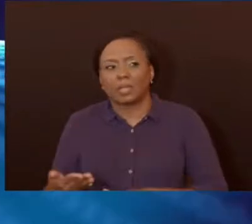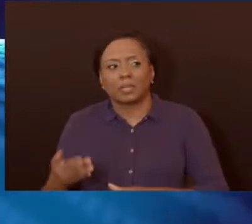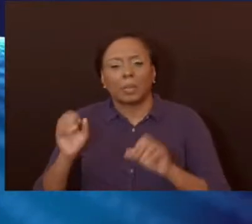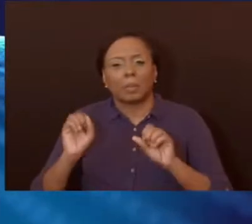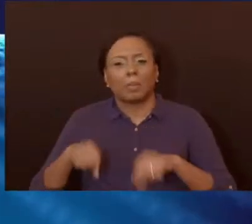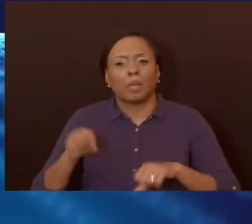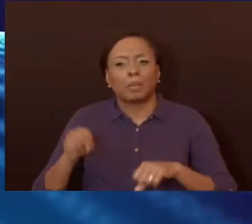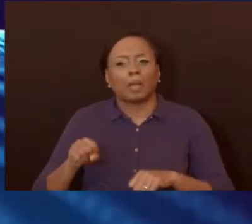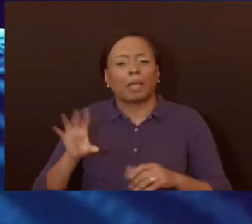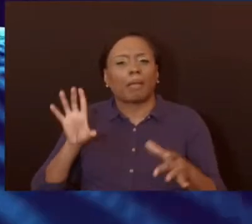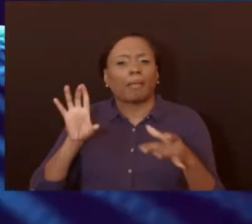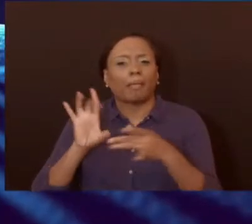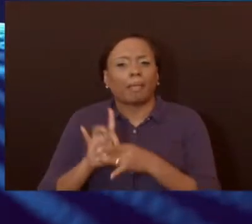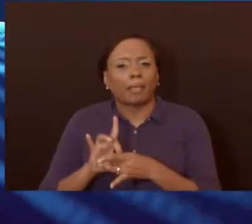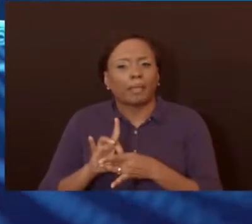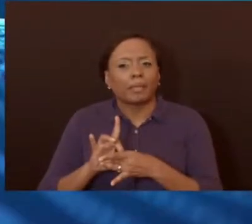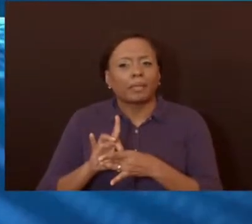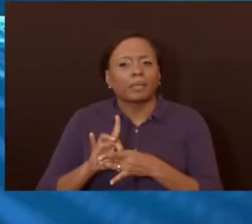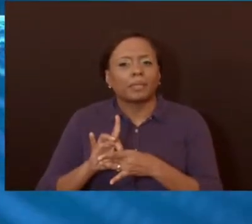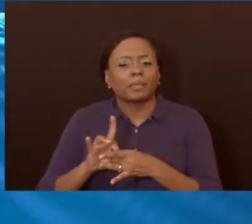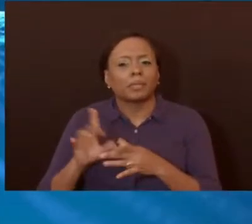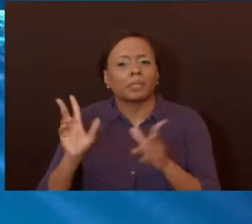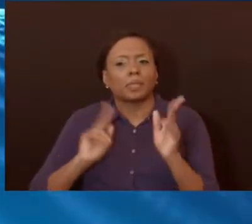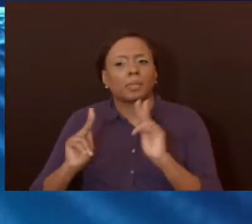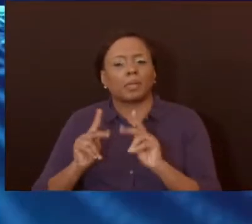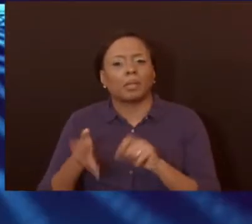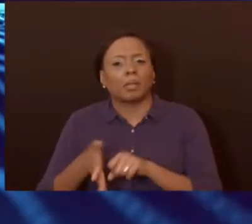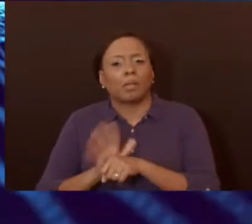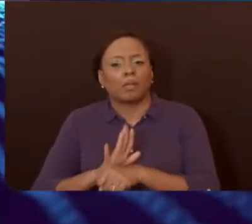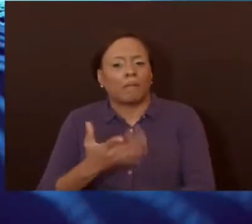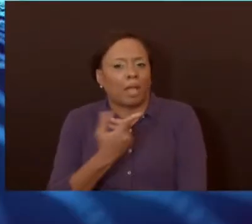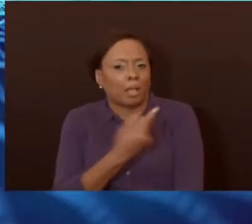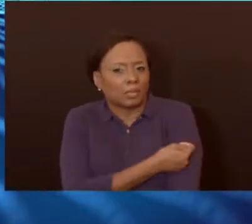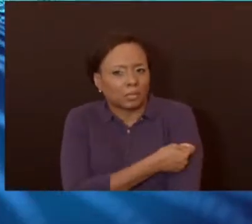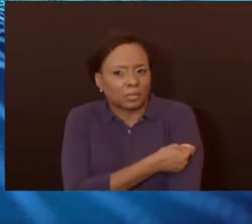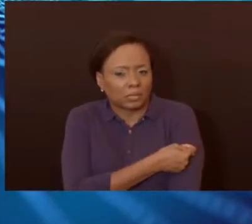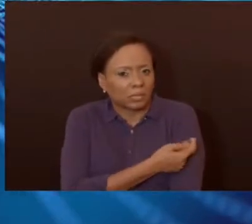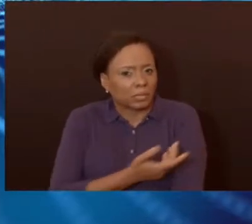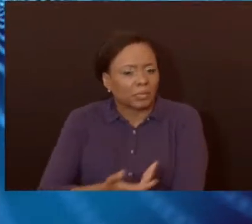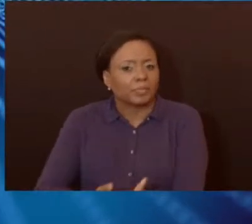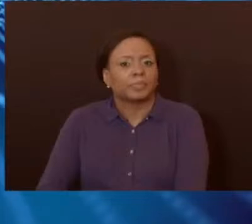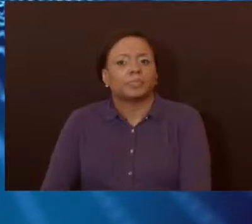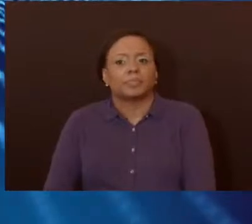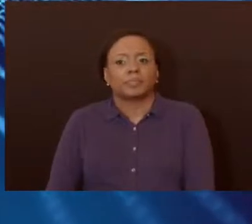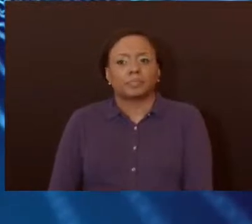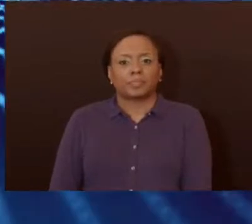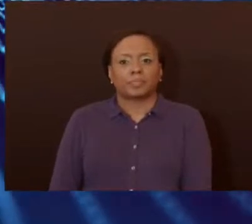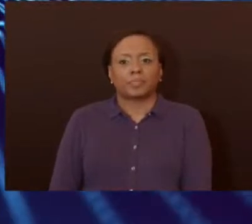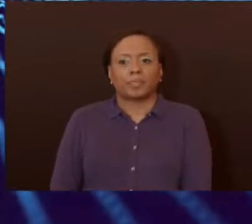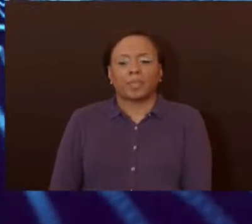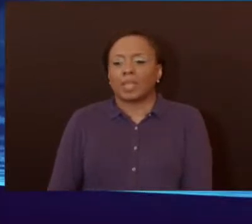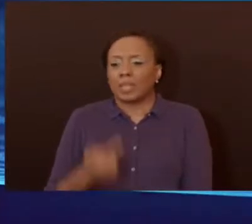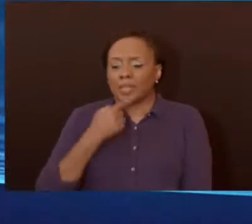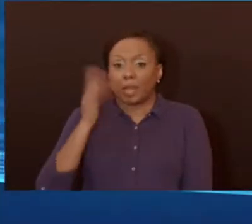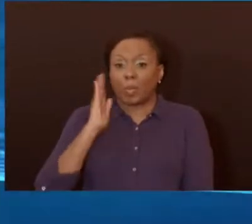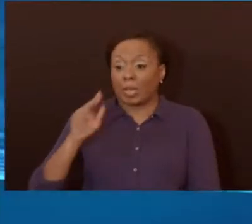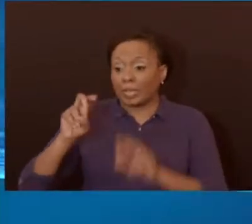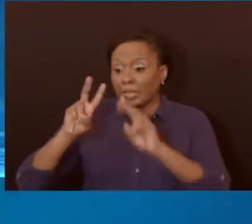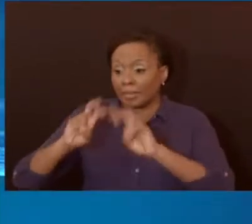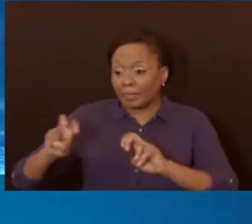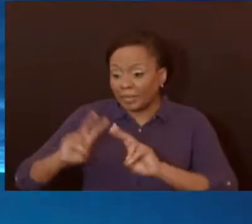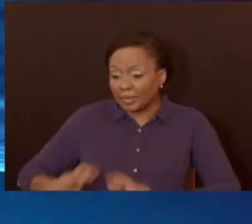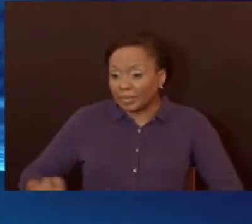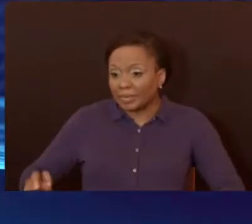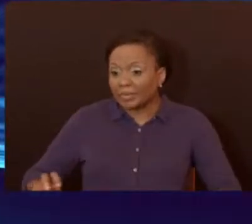the persons taking the COVID vaccine, and yet indicated that these deaths would be investigated. Is